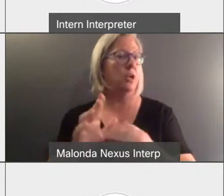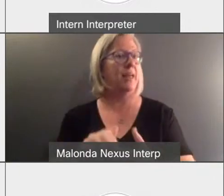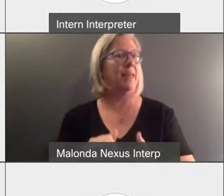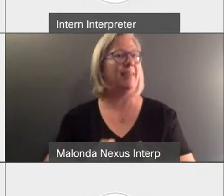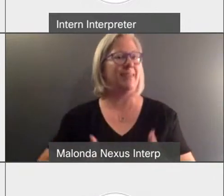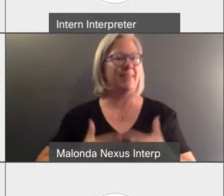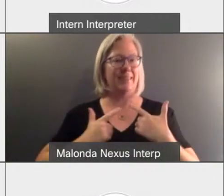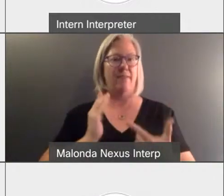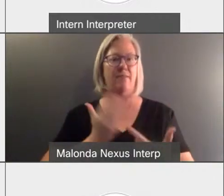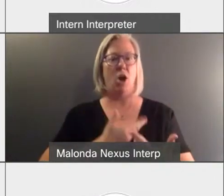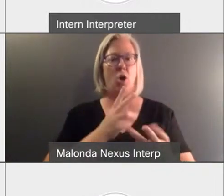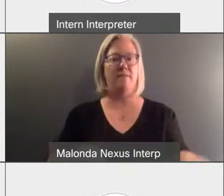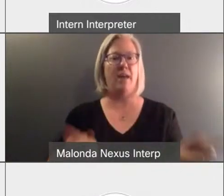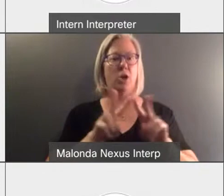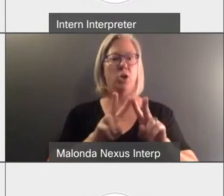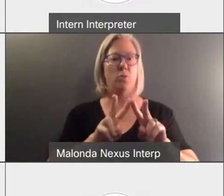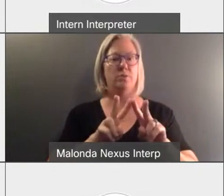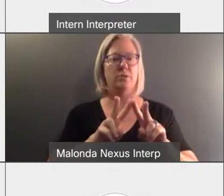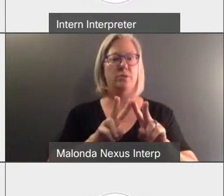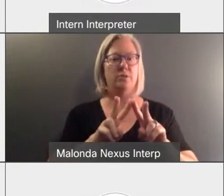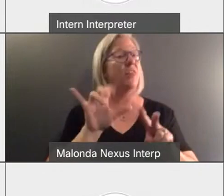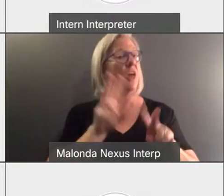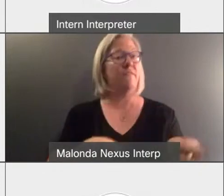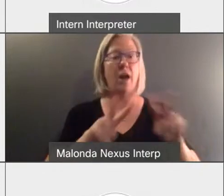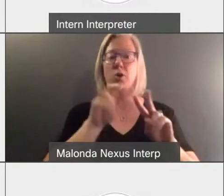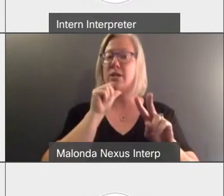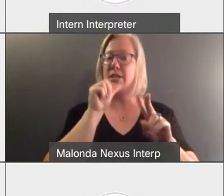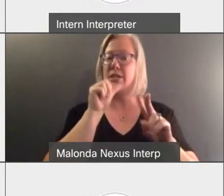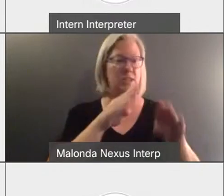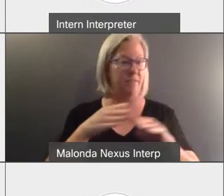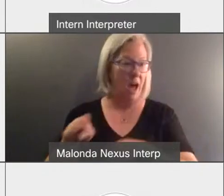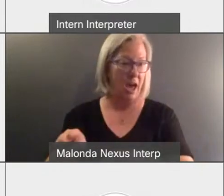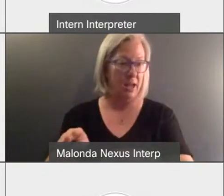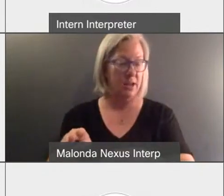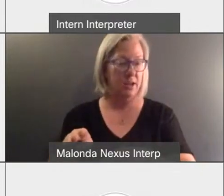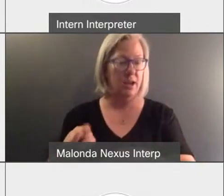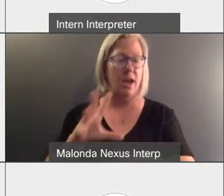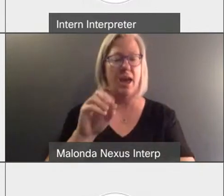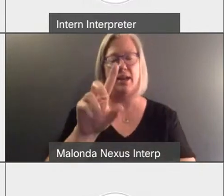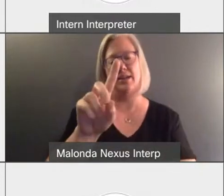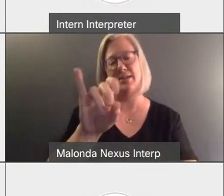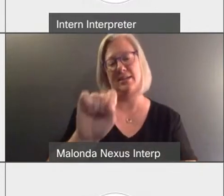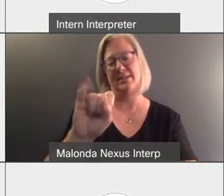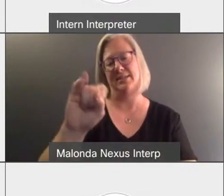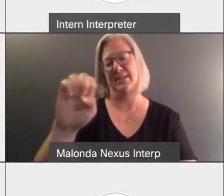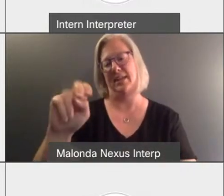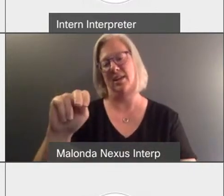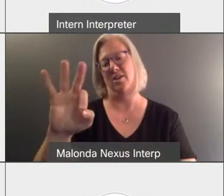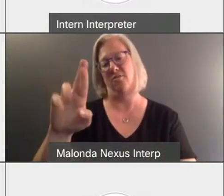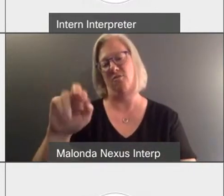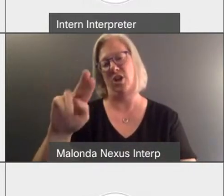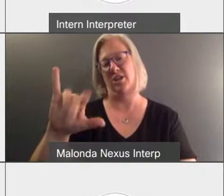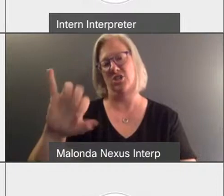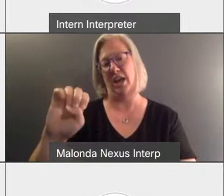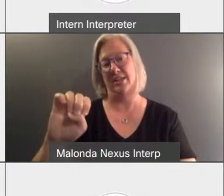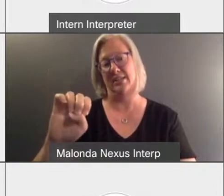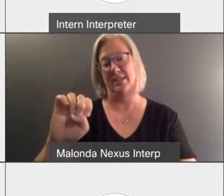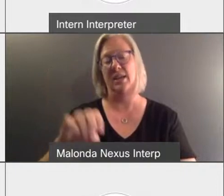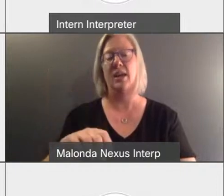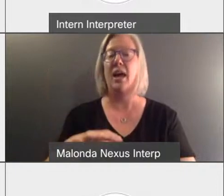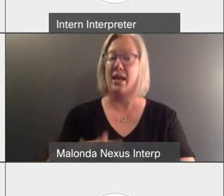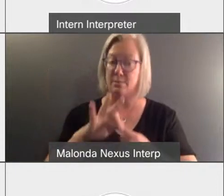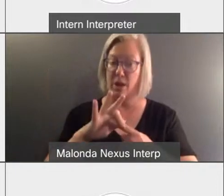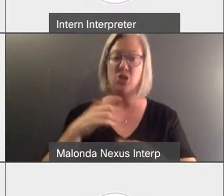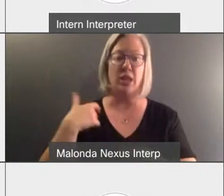values. These values are not to divide and further disenfranchise voters, especially Black and Latinx voters. But